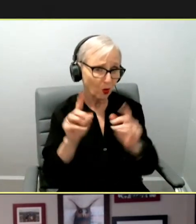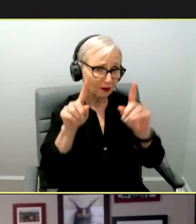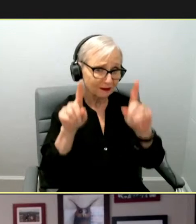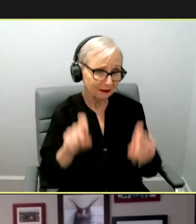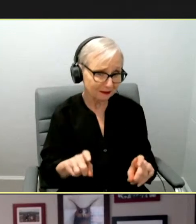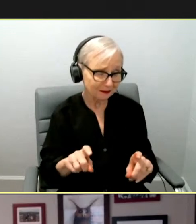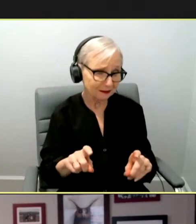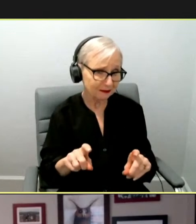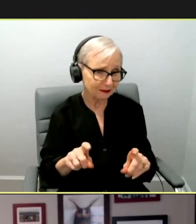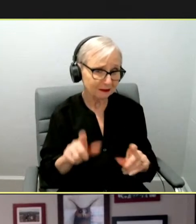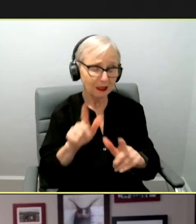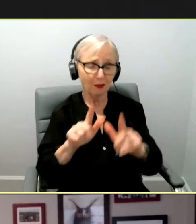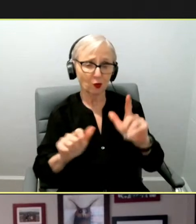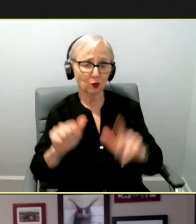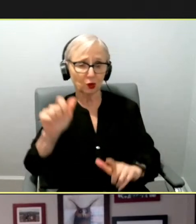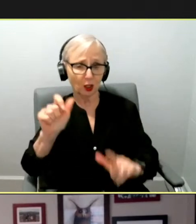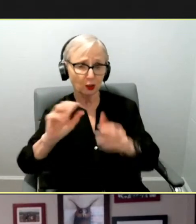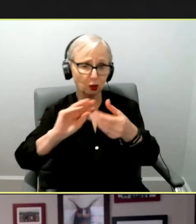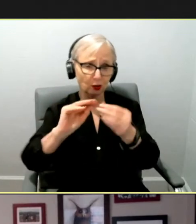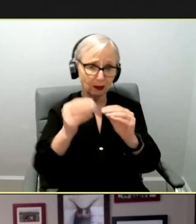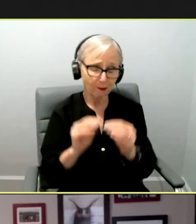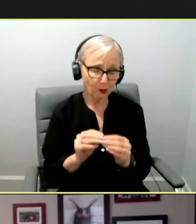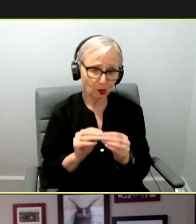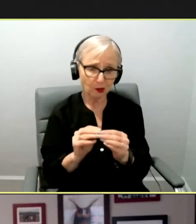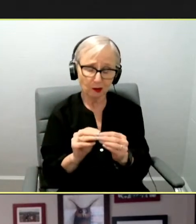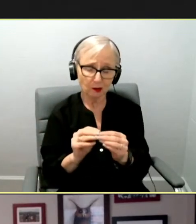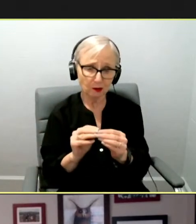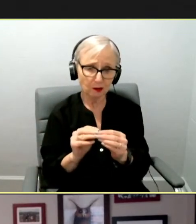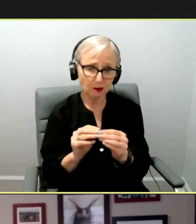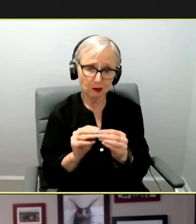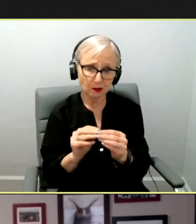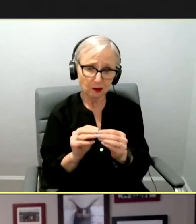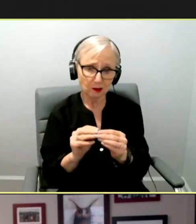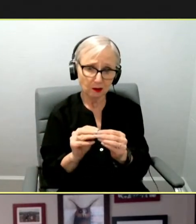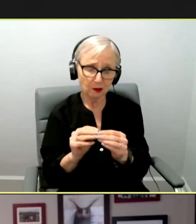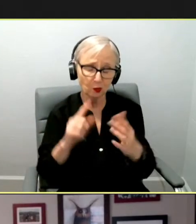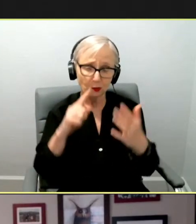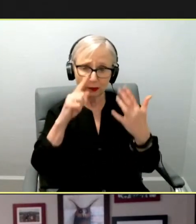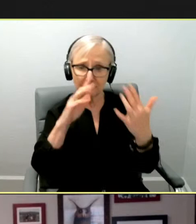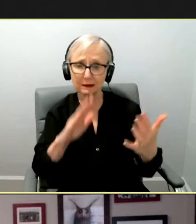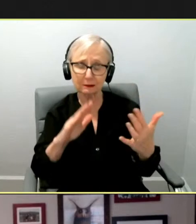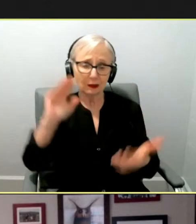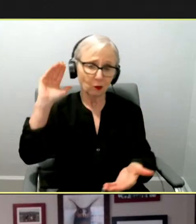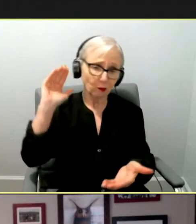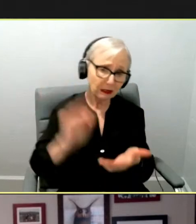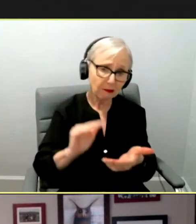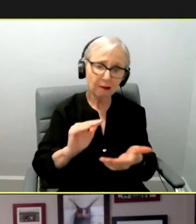that this larger number of cases is that we would be expecting would be less